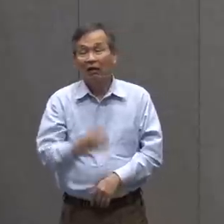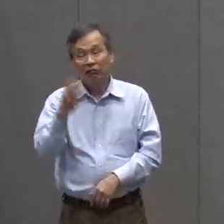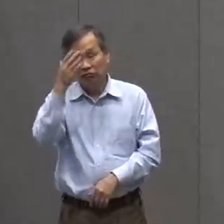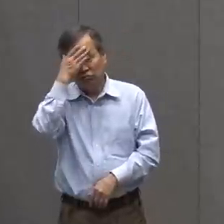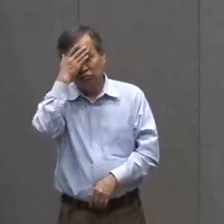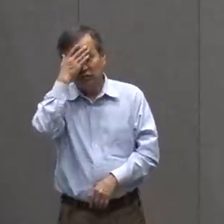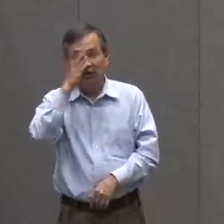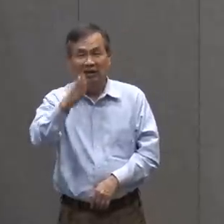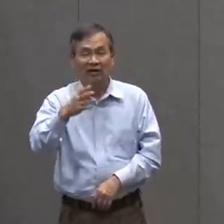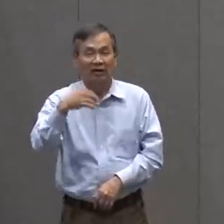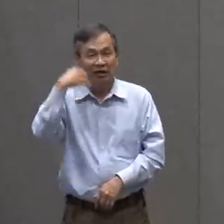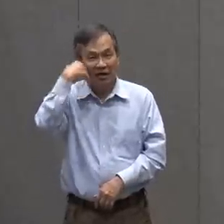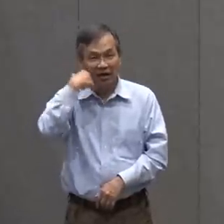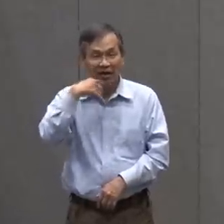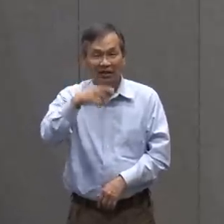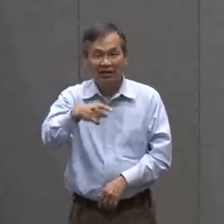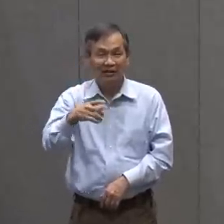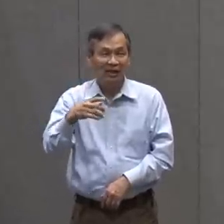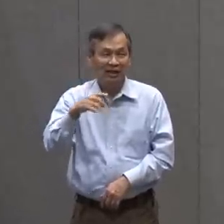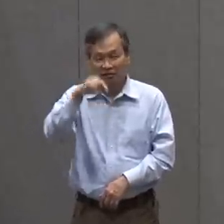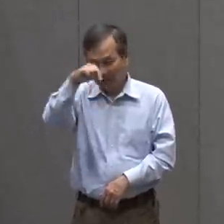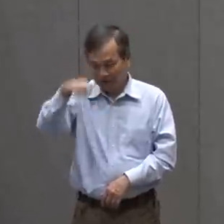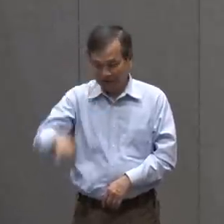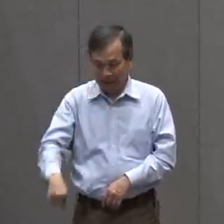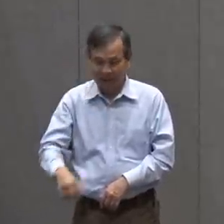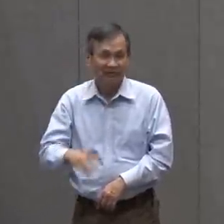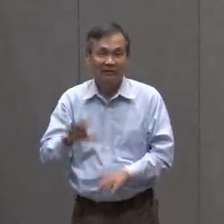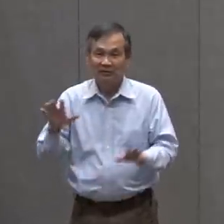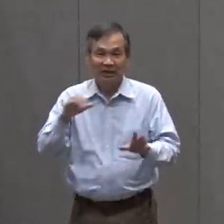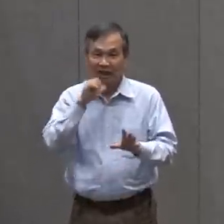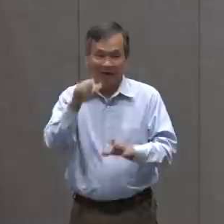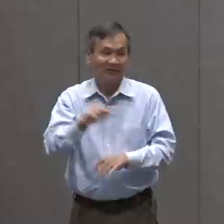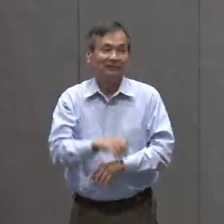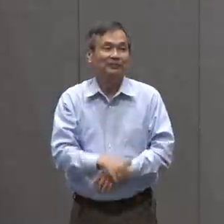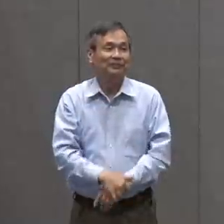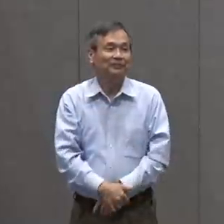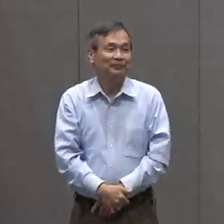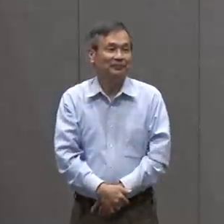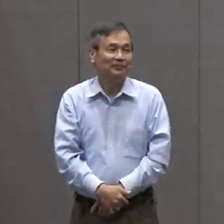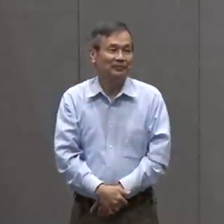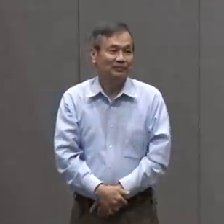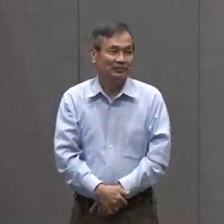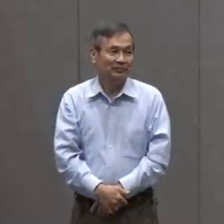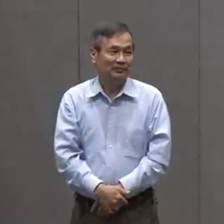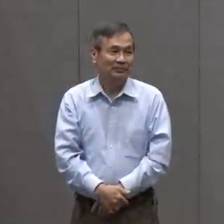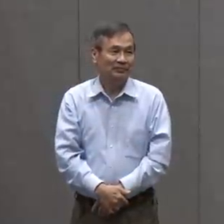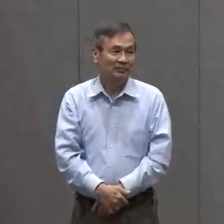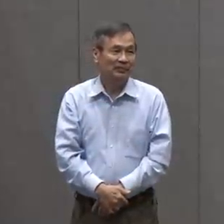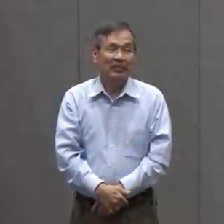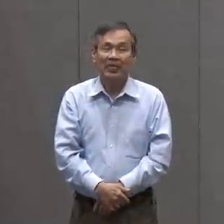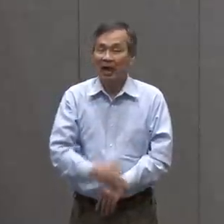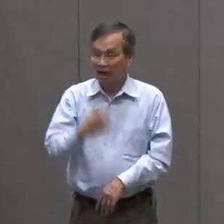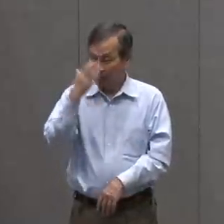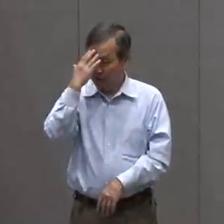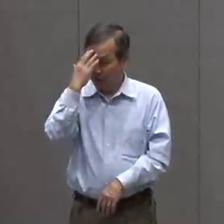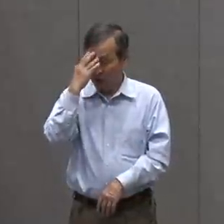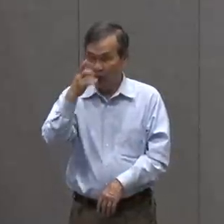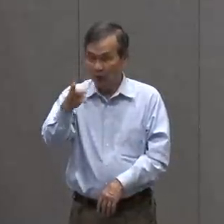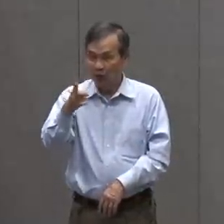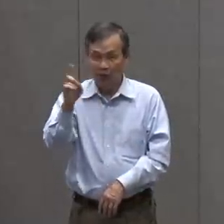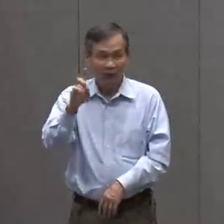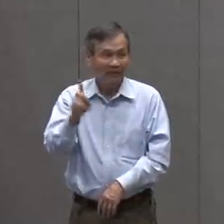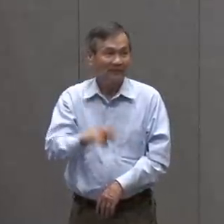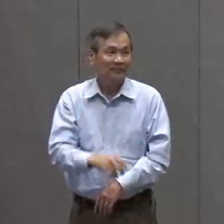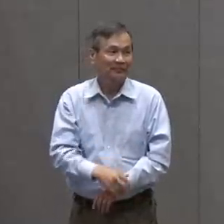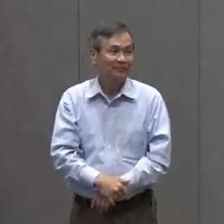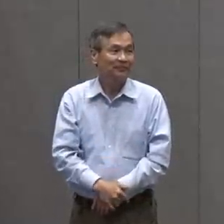that 27, good thing I didn't roll a 4, I would have fell all the way down. And because I knew what count I was on, thankfully I can put my little